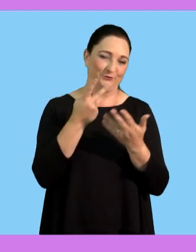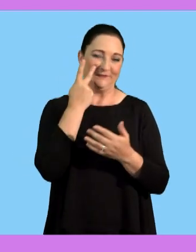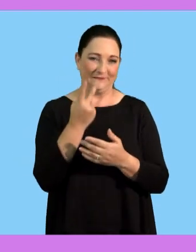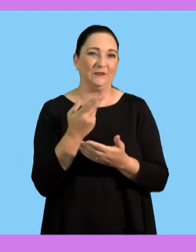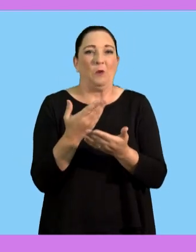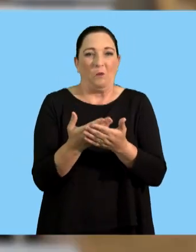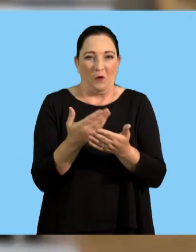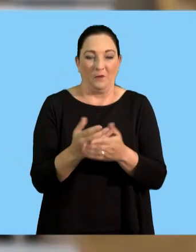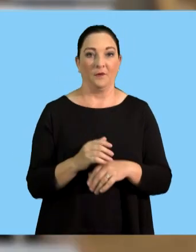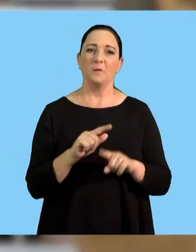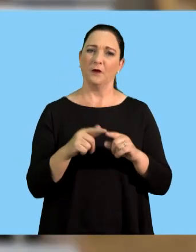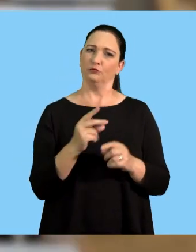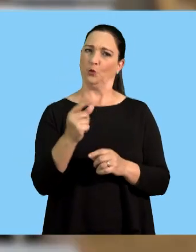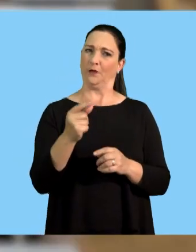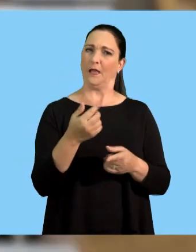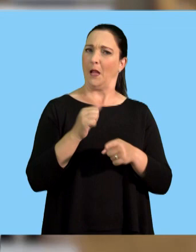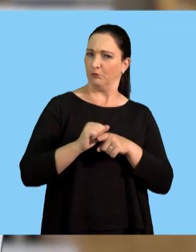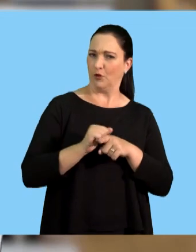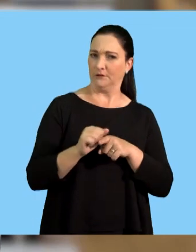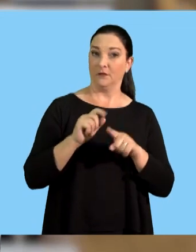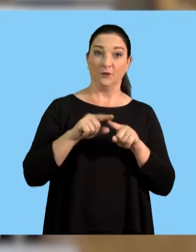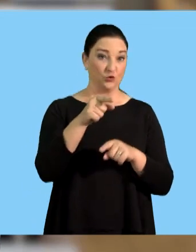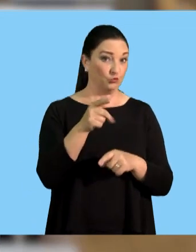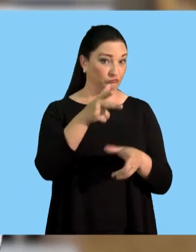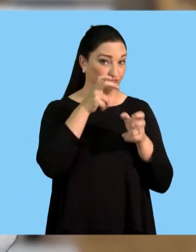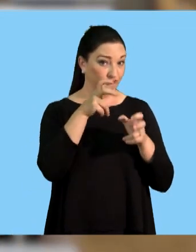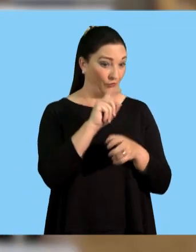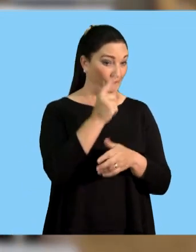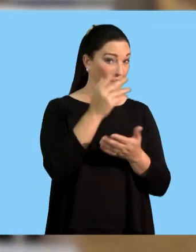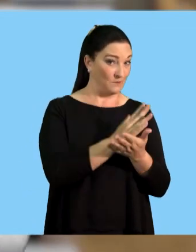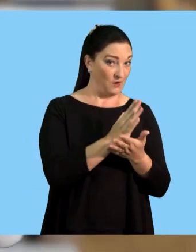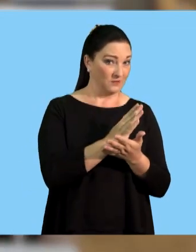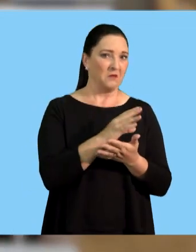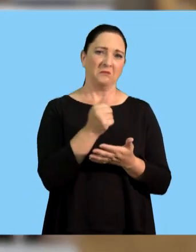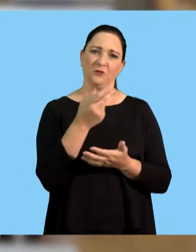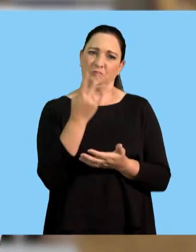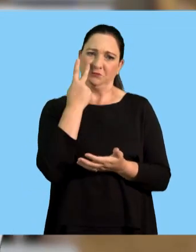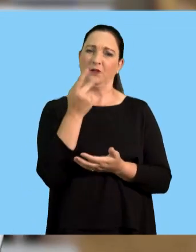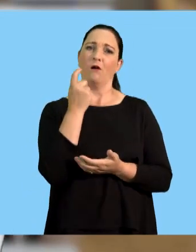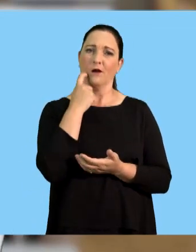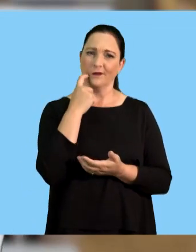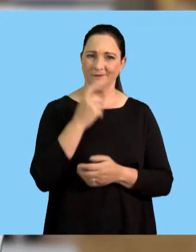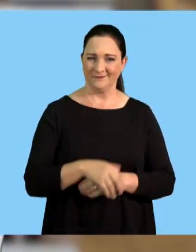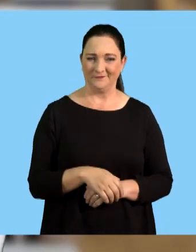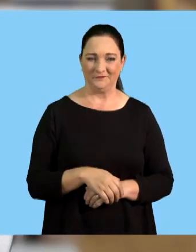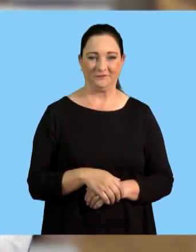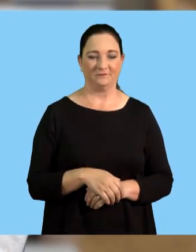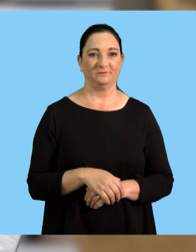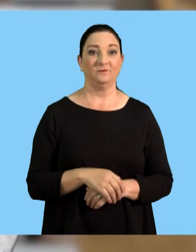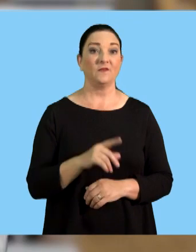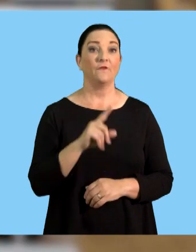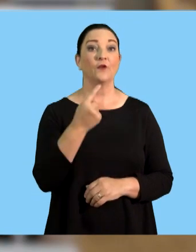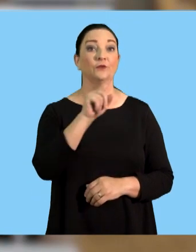now let's quickly do a quick practice. And if you've listened to the first part of this lesson, you should find this quite easy. So the first question